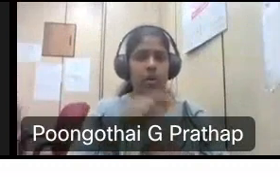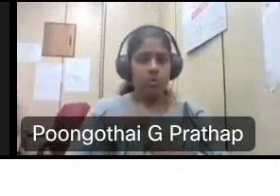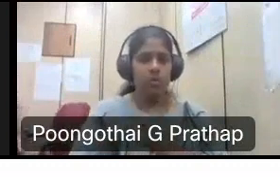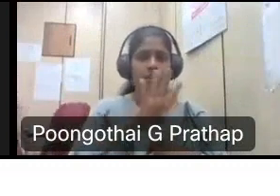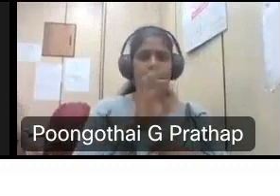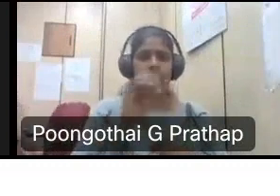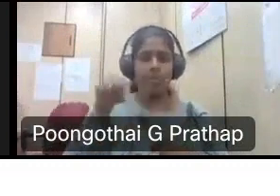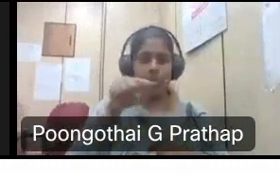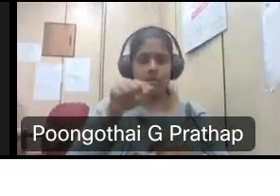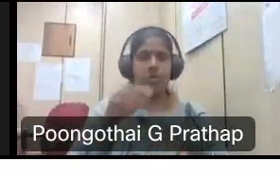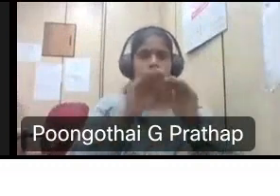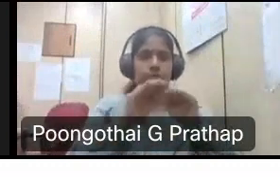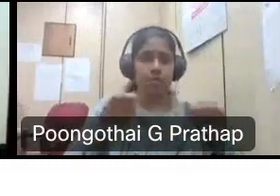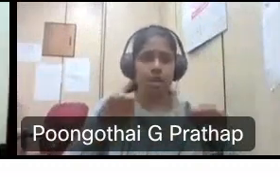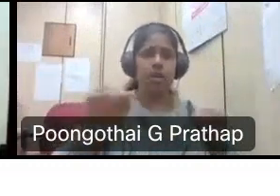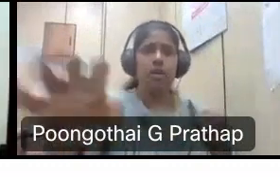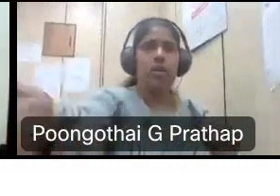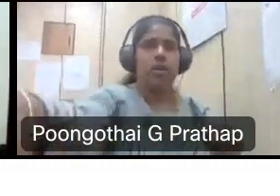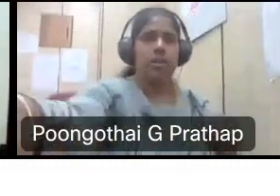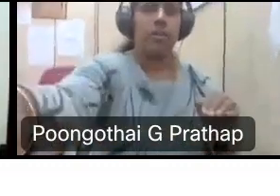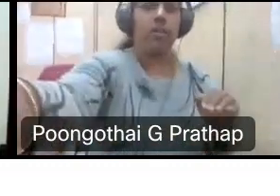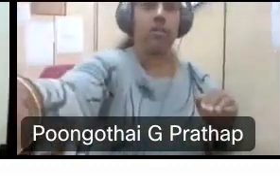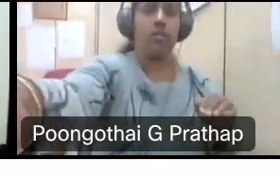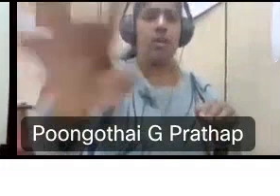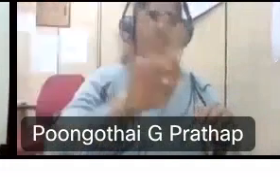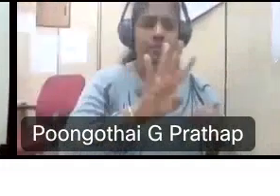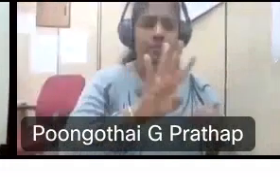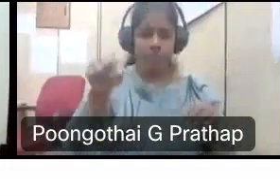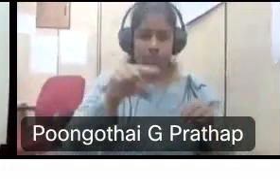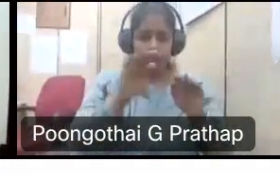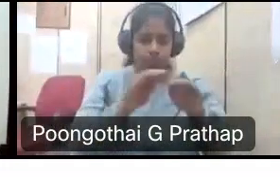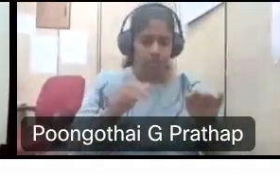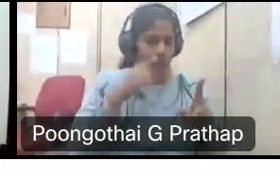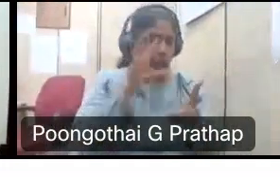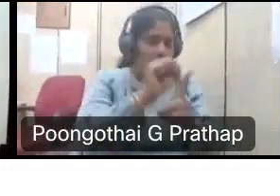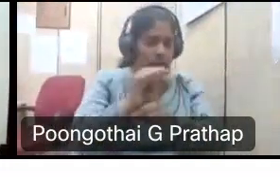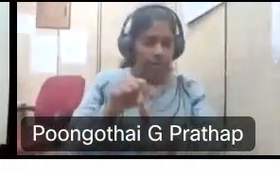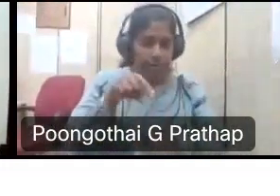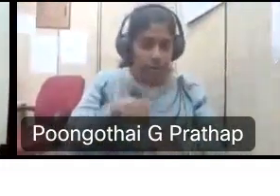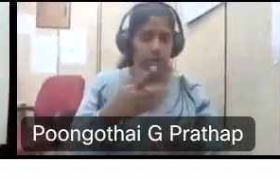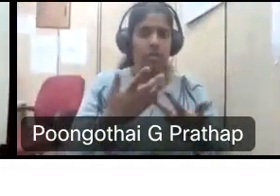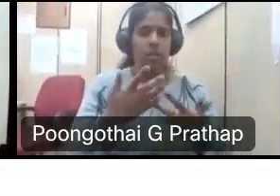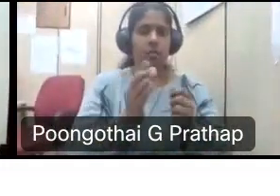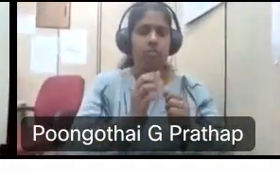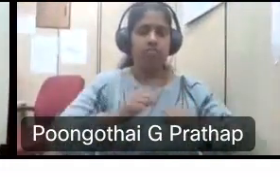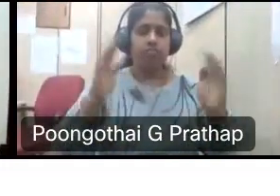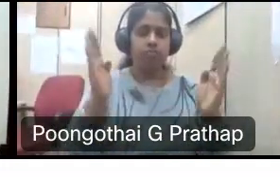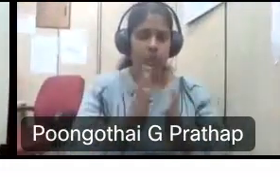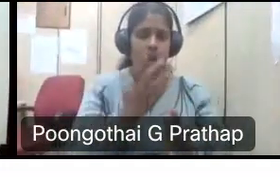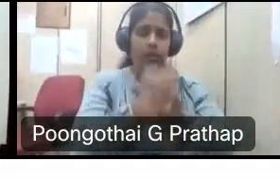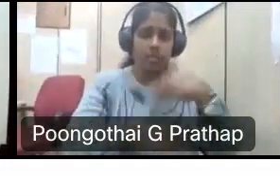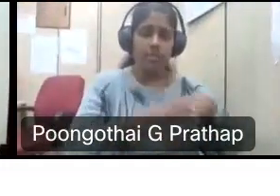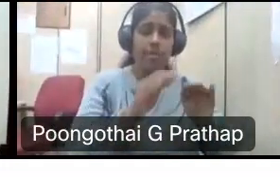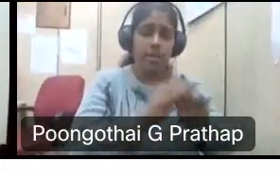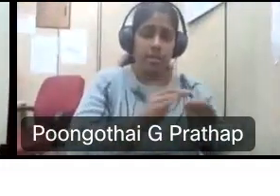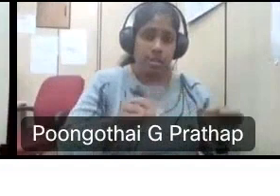children identified as a case of Down syndrome. But the Down syndrome, atrioventricular septal defect, if you